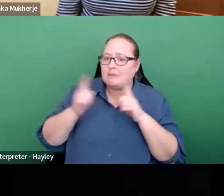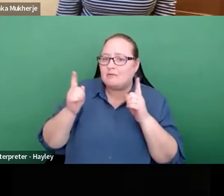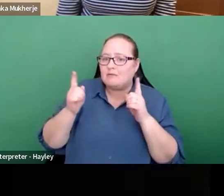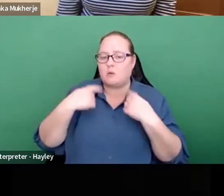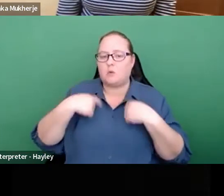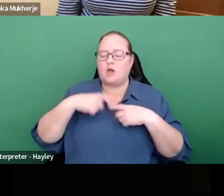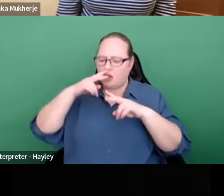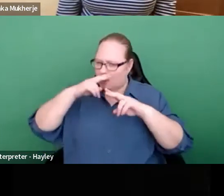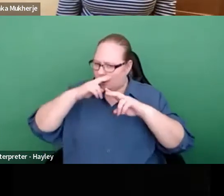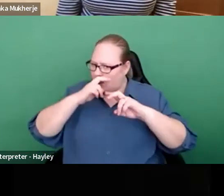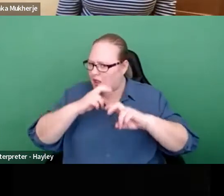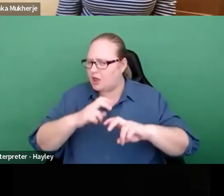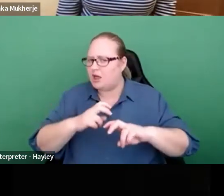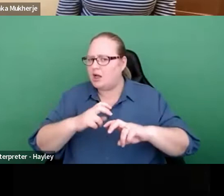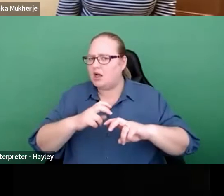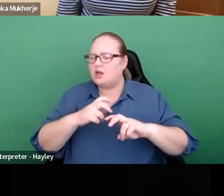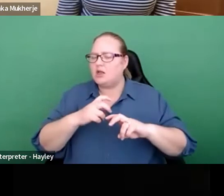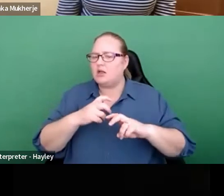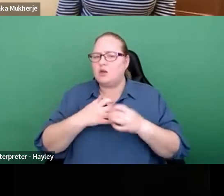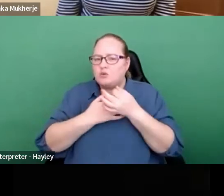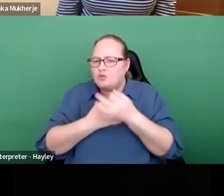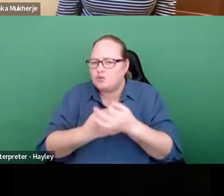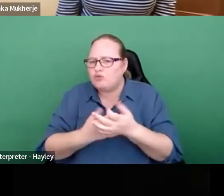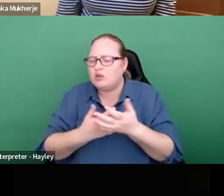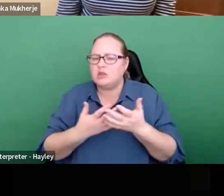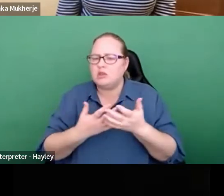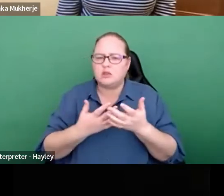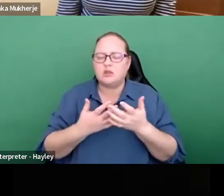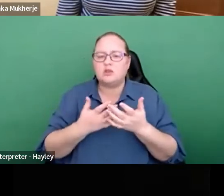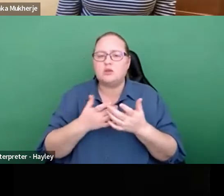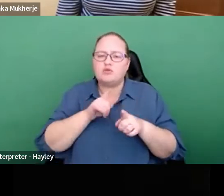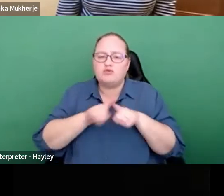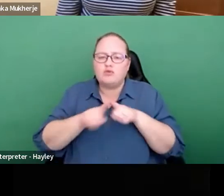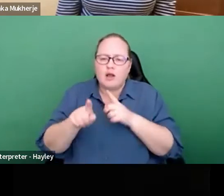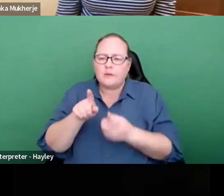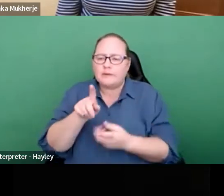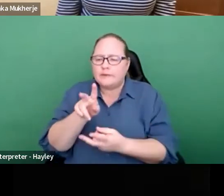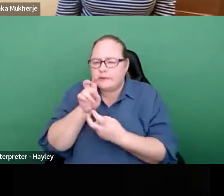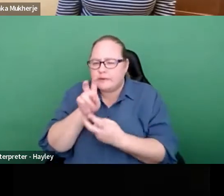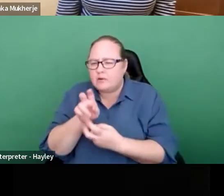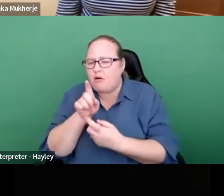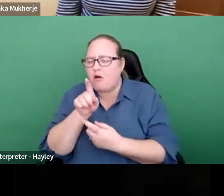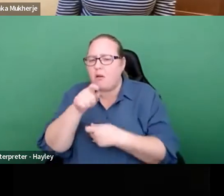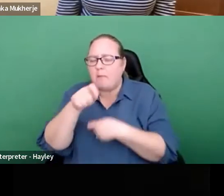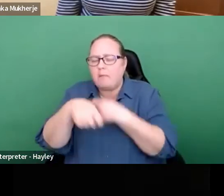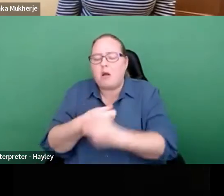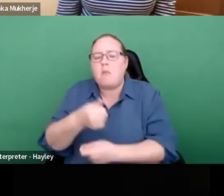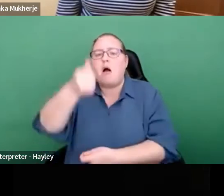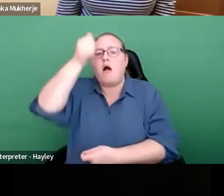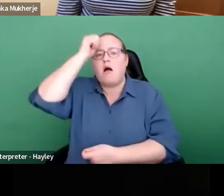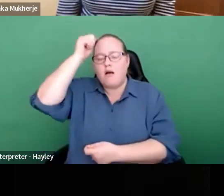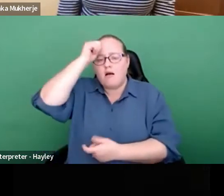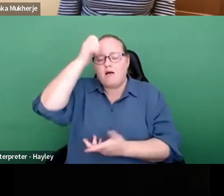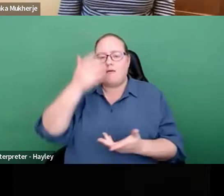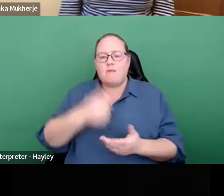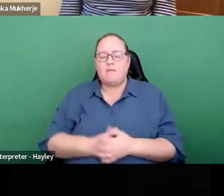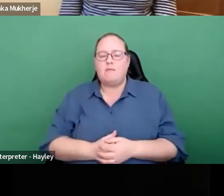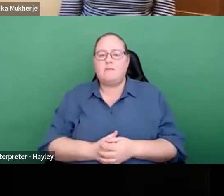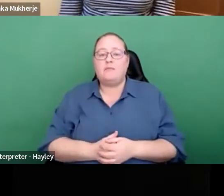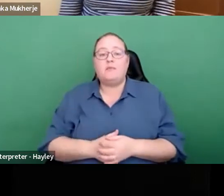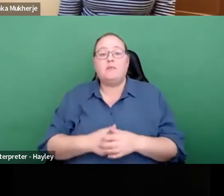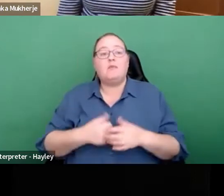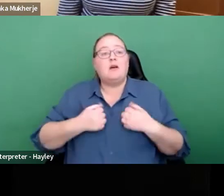seem strange, in a deliberate attempt to make them familiar on closer understanding, and even revealing how strange our